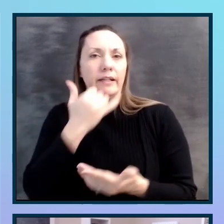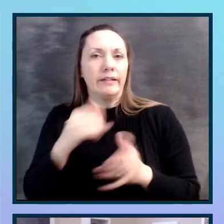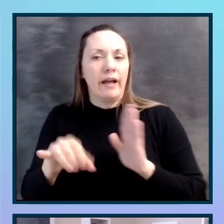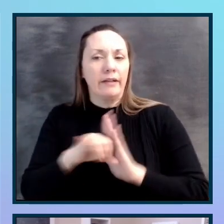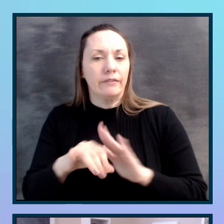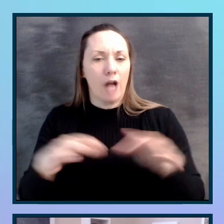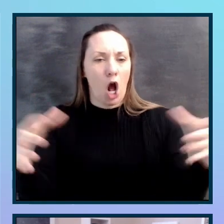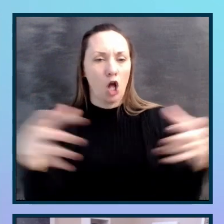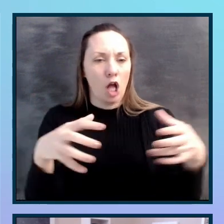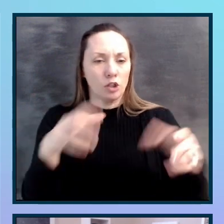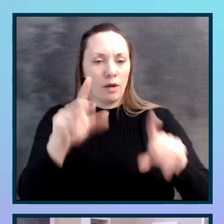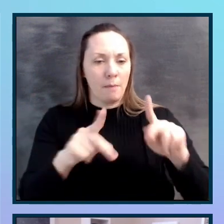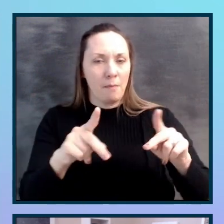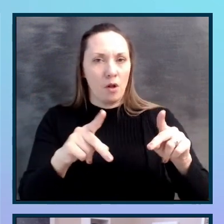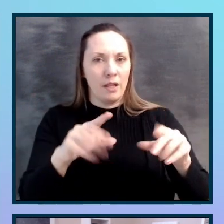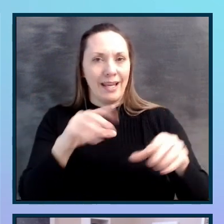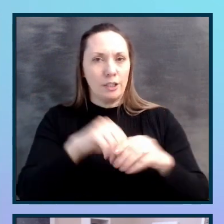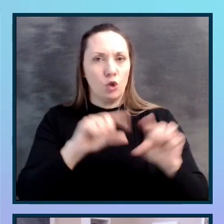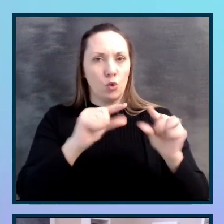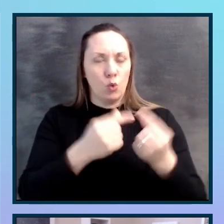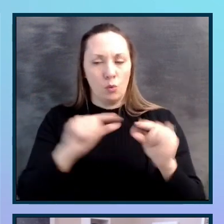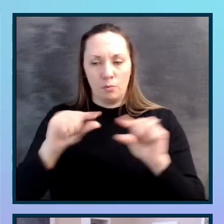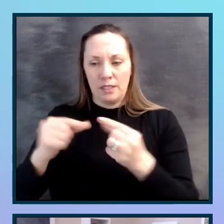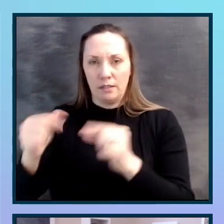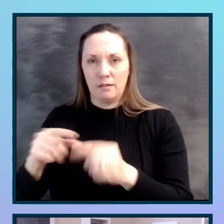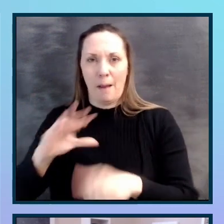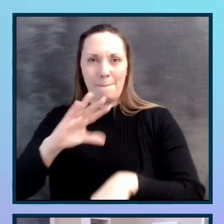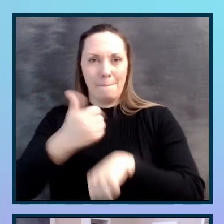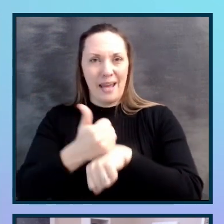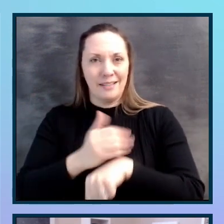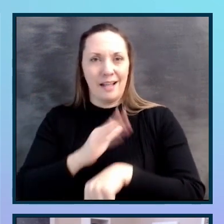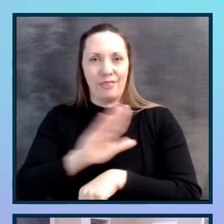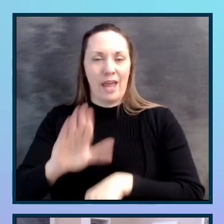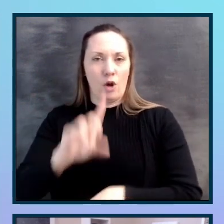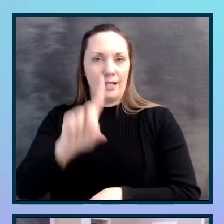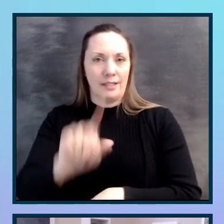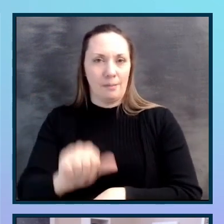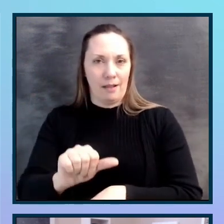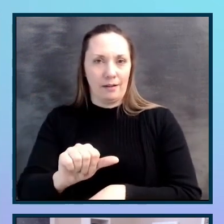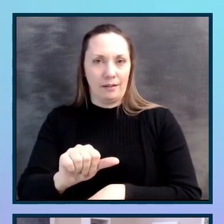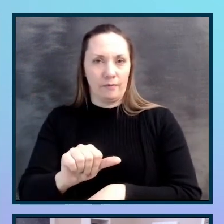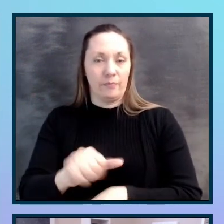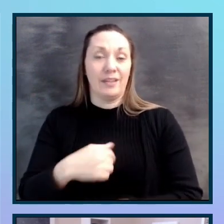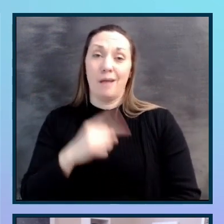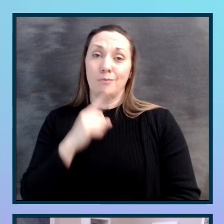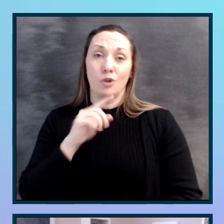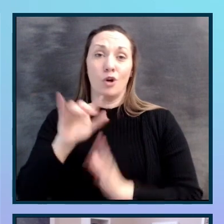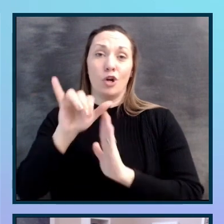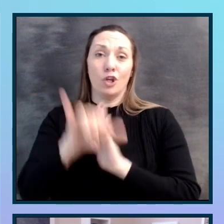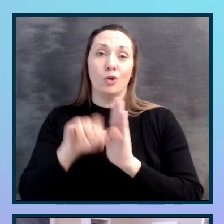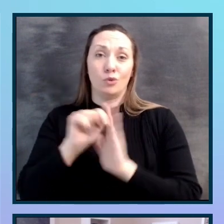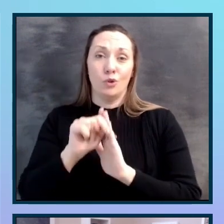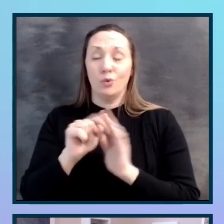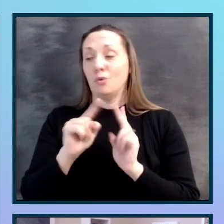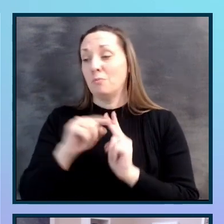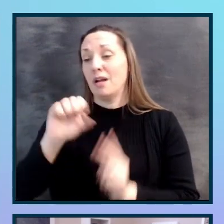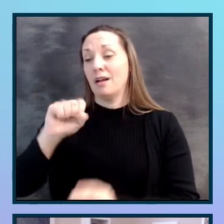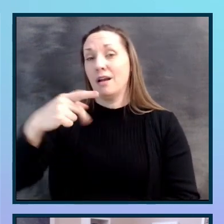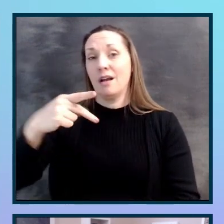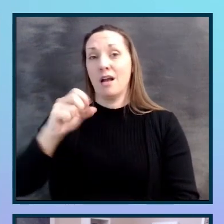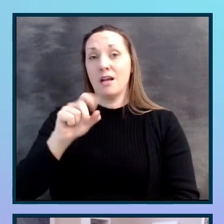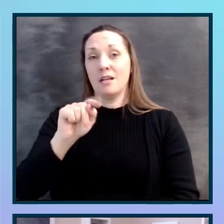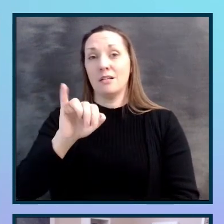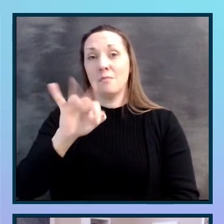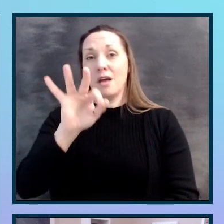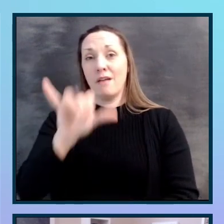people into groups based on disability. I bet that YouTube and Spotify, with all of